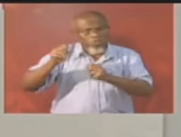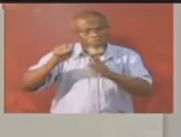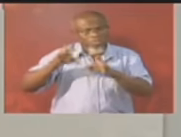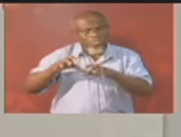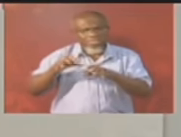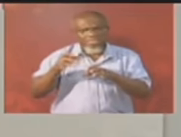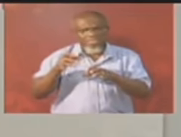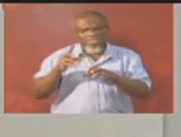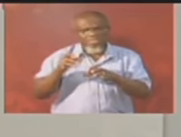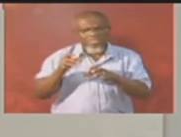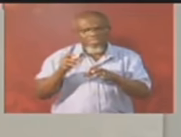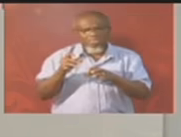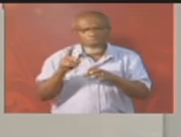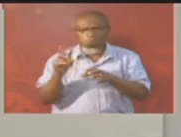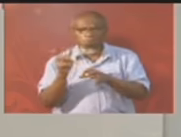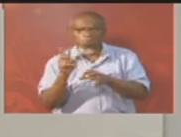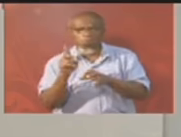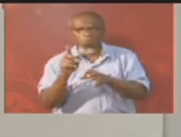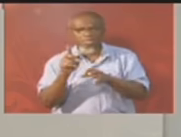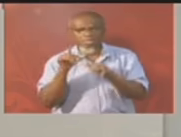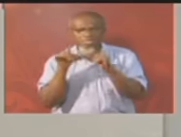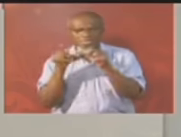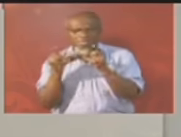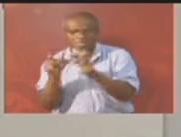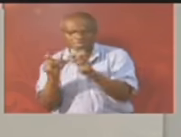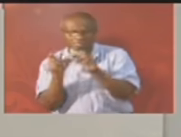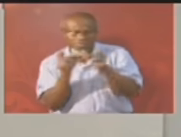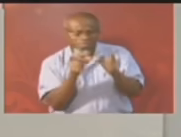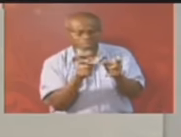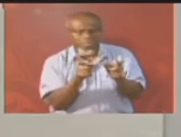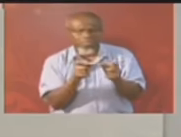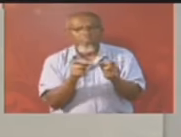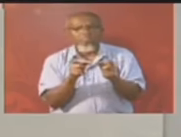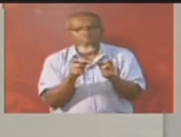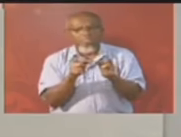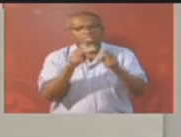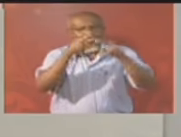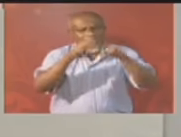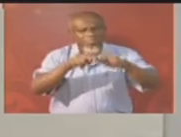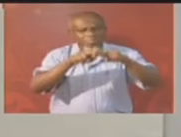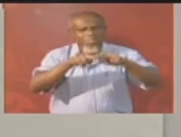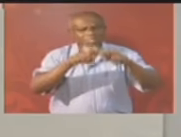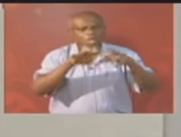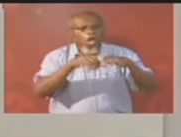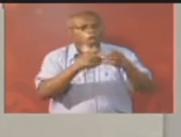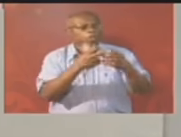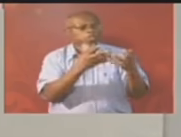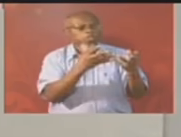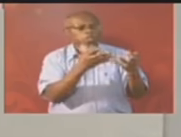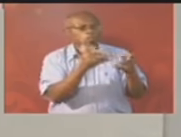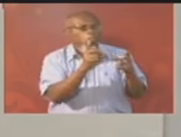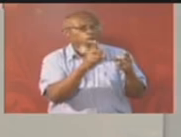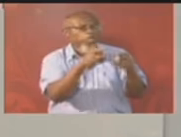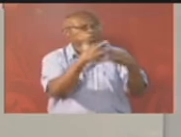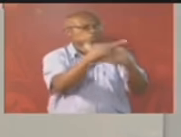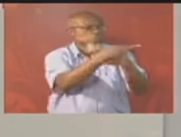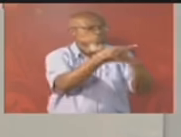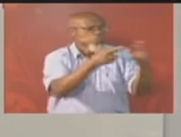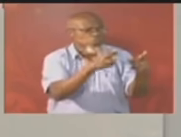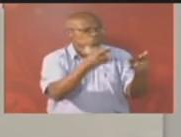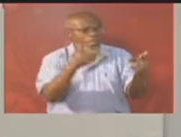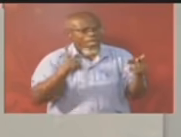state quarantine is really good to be reflective of what capacity we have for each. So the